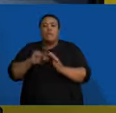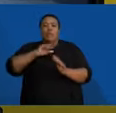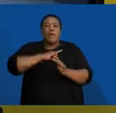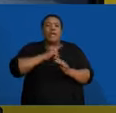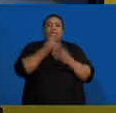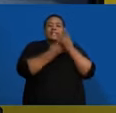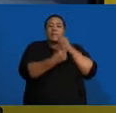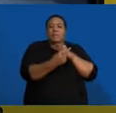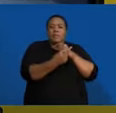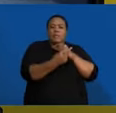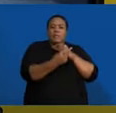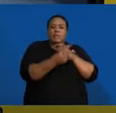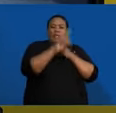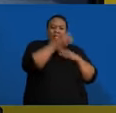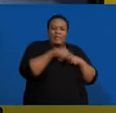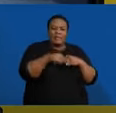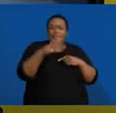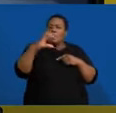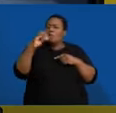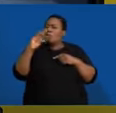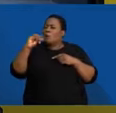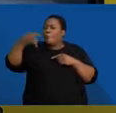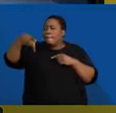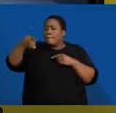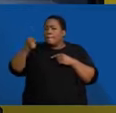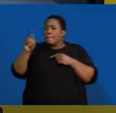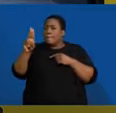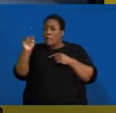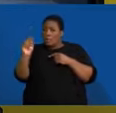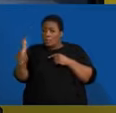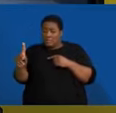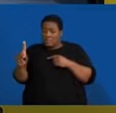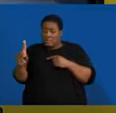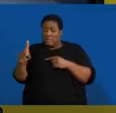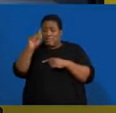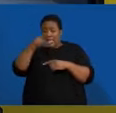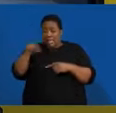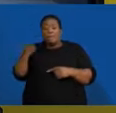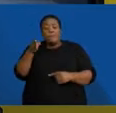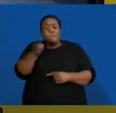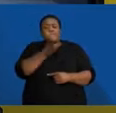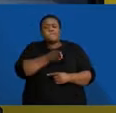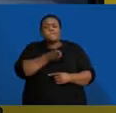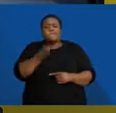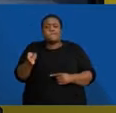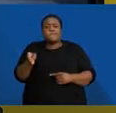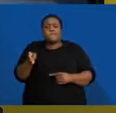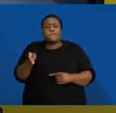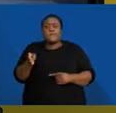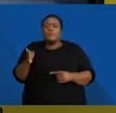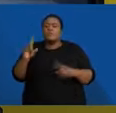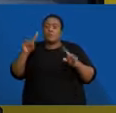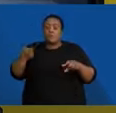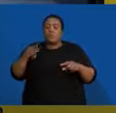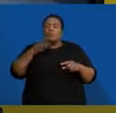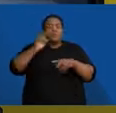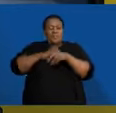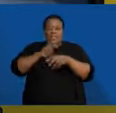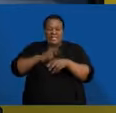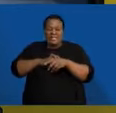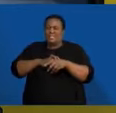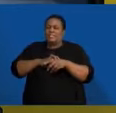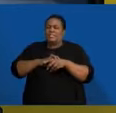and the compound angles, they are there in your information sheet. So you don't necessarily need to spend so much time trying to